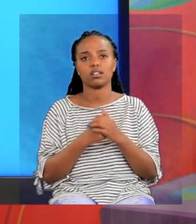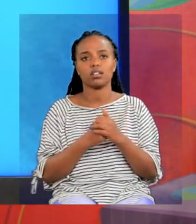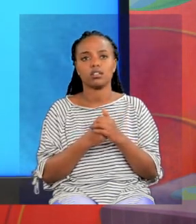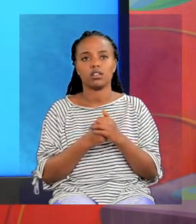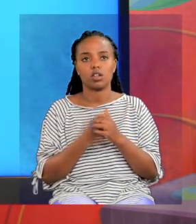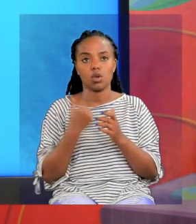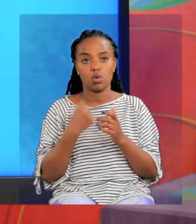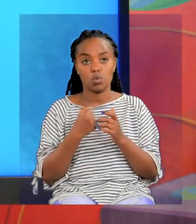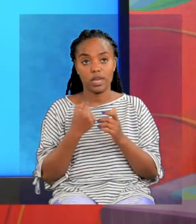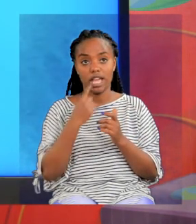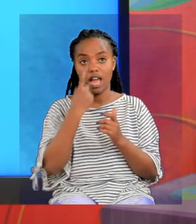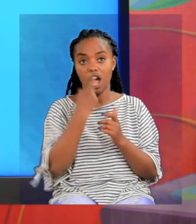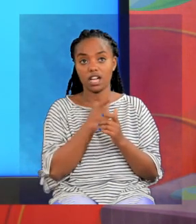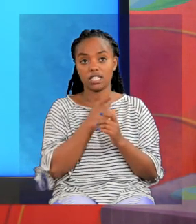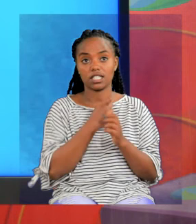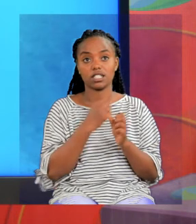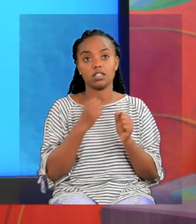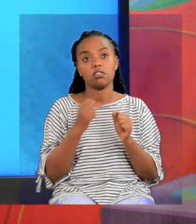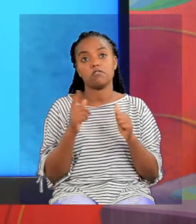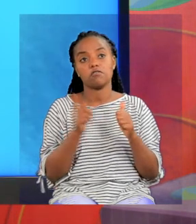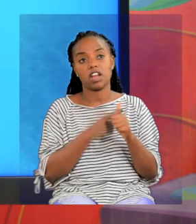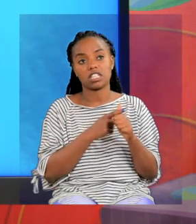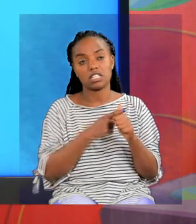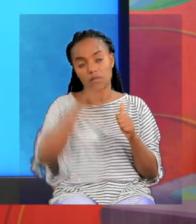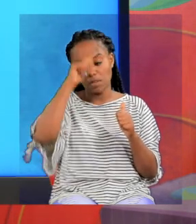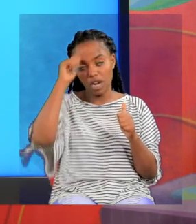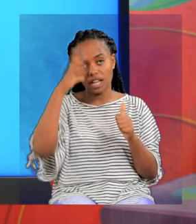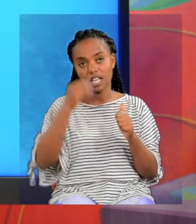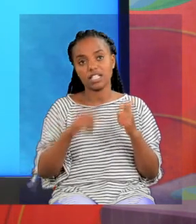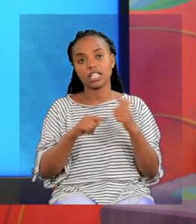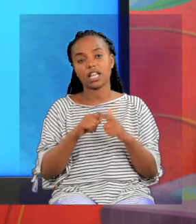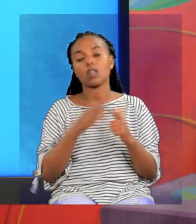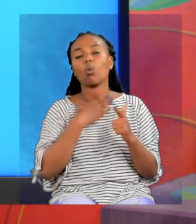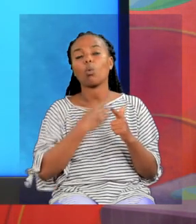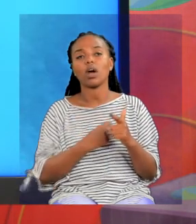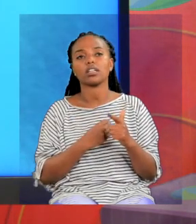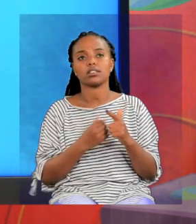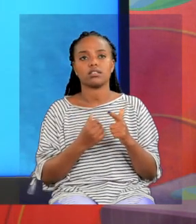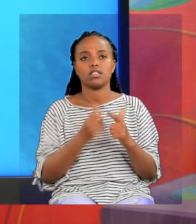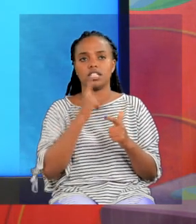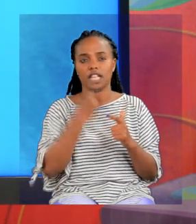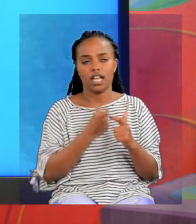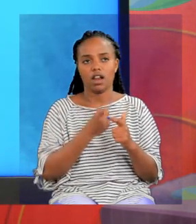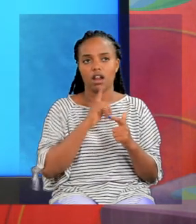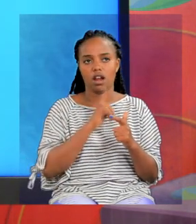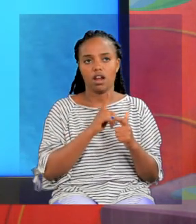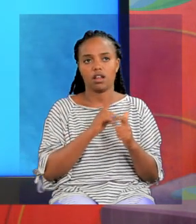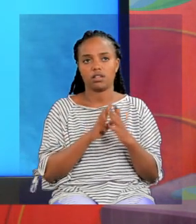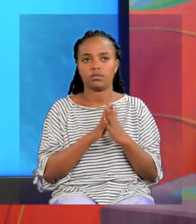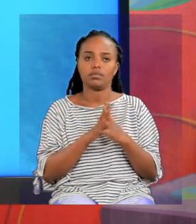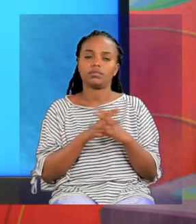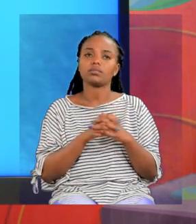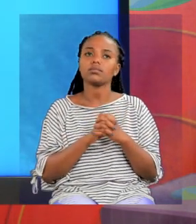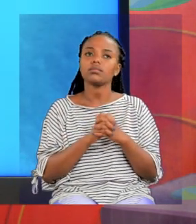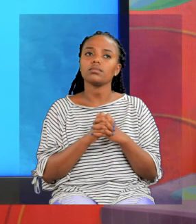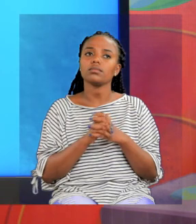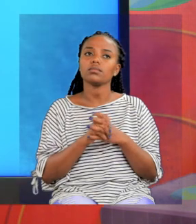are asked to find this one, the probability of the first ball is black and the second ball is white. Probability of E1 and E2 is asked.